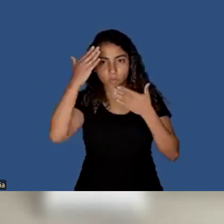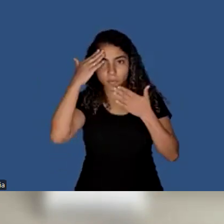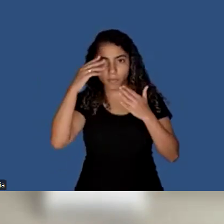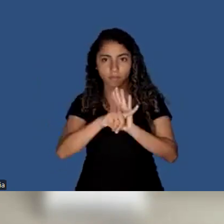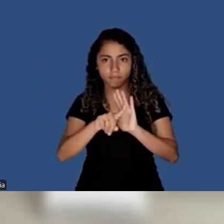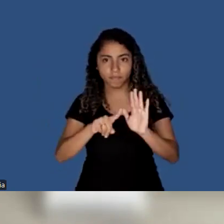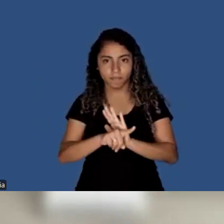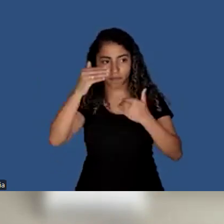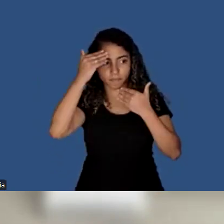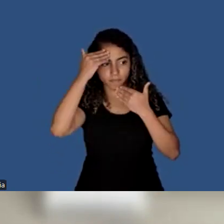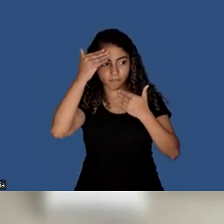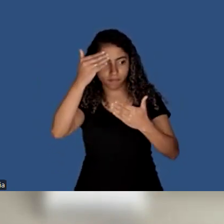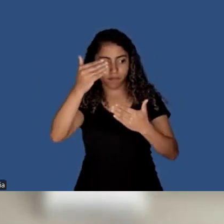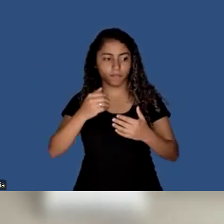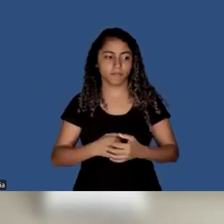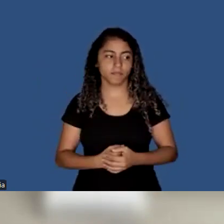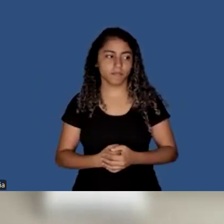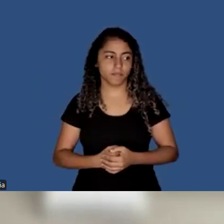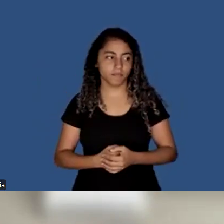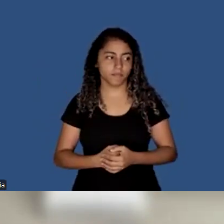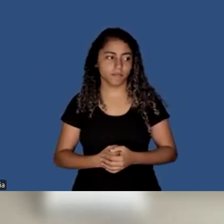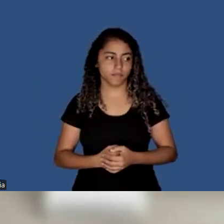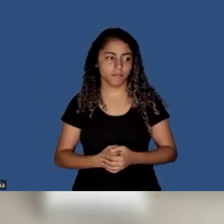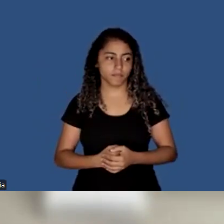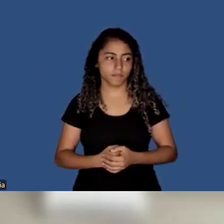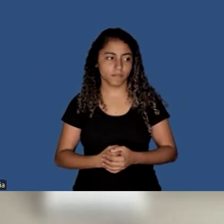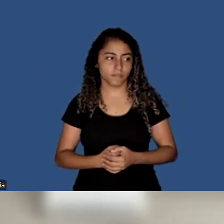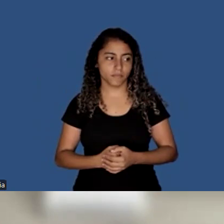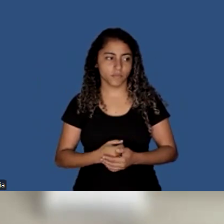I'd like to thank you for your questions.